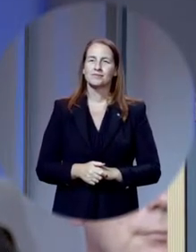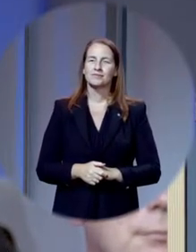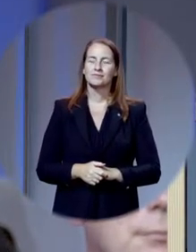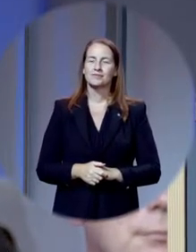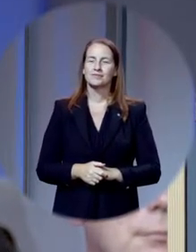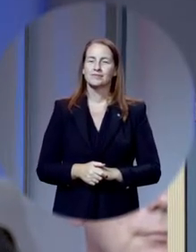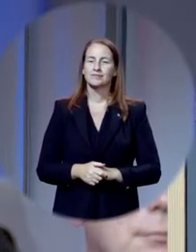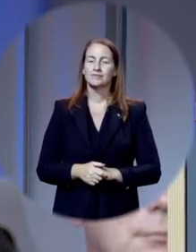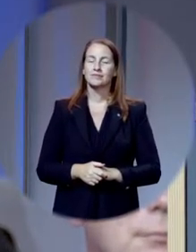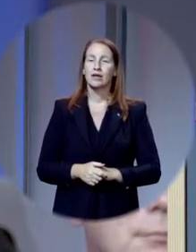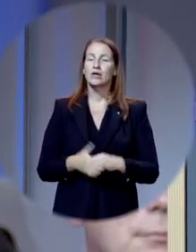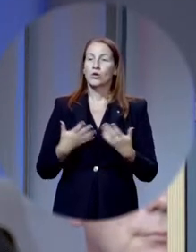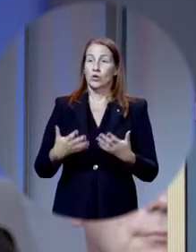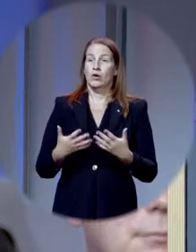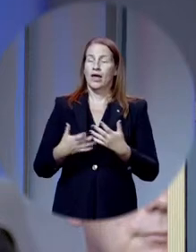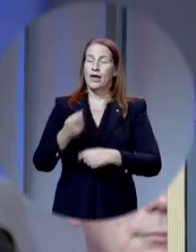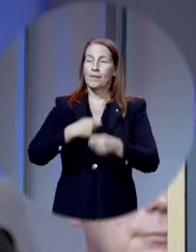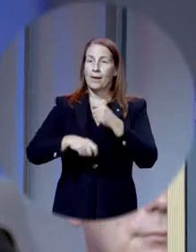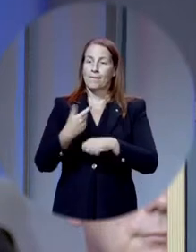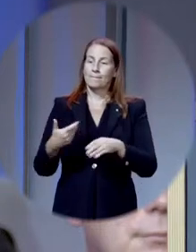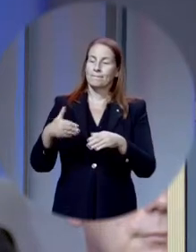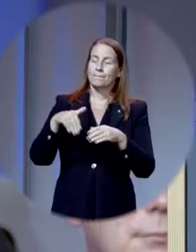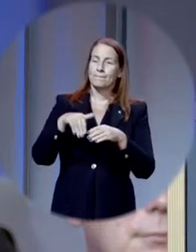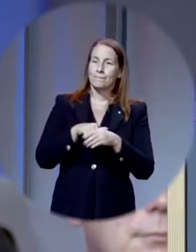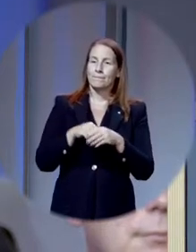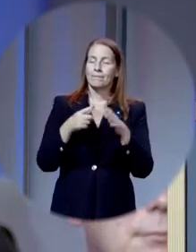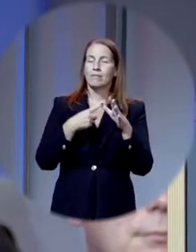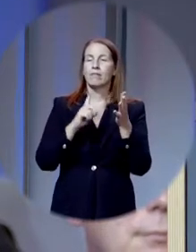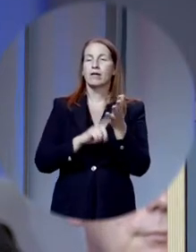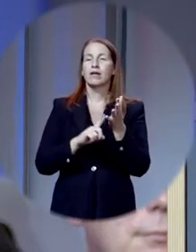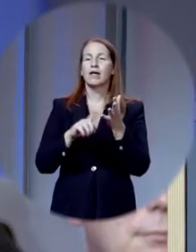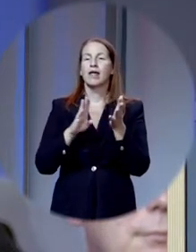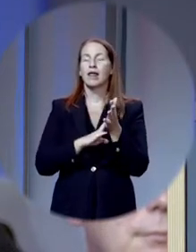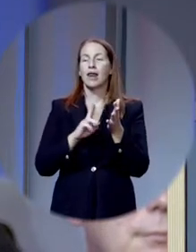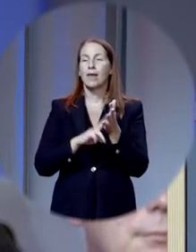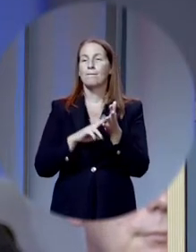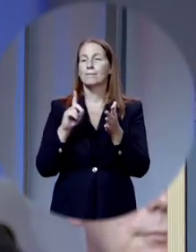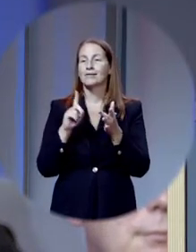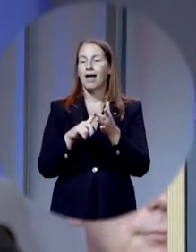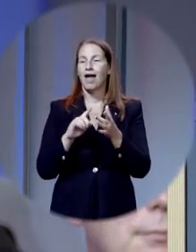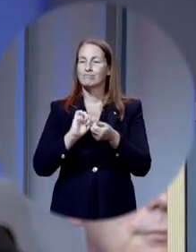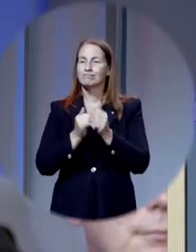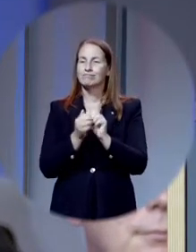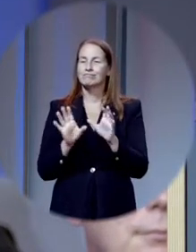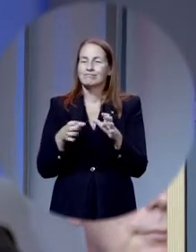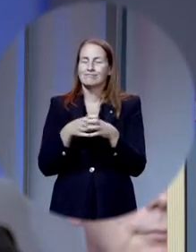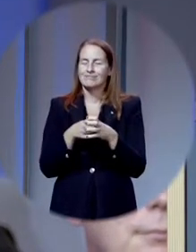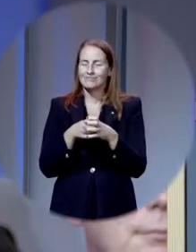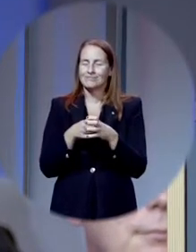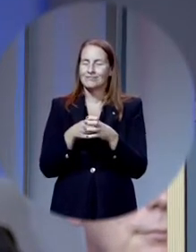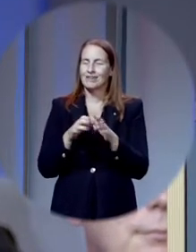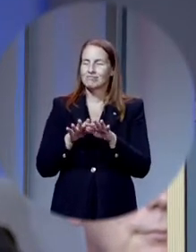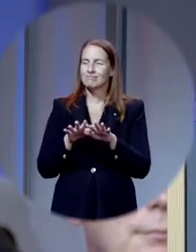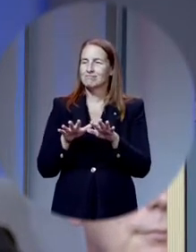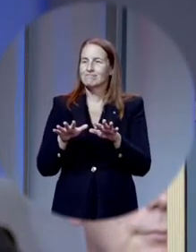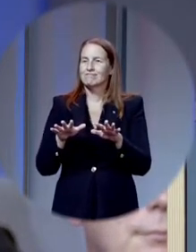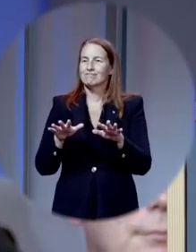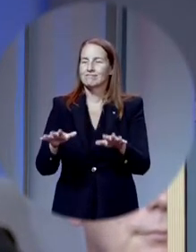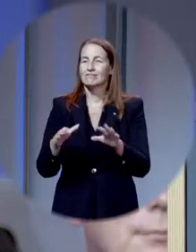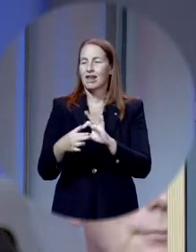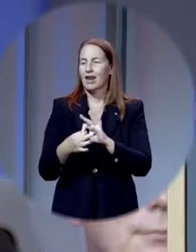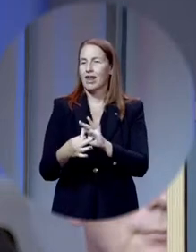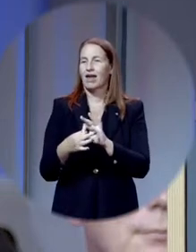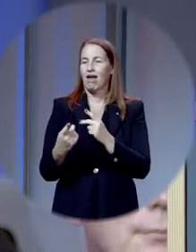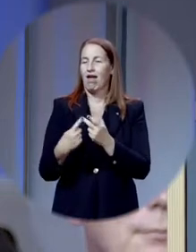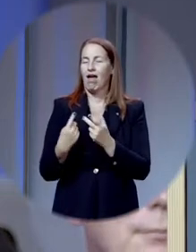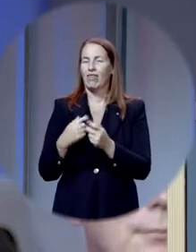You will do so as members of a university alumni network that provides a lifelong link to your fellow graduates and